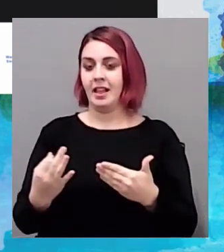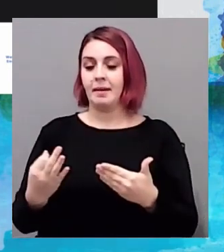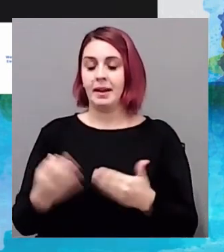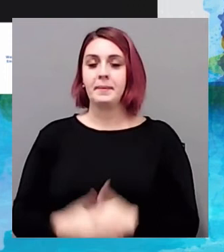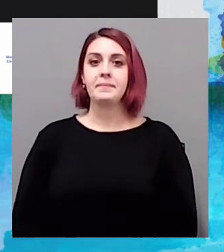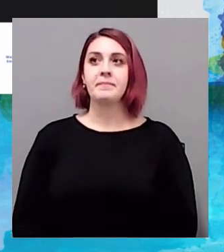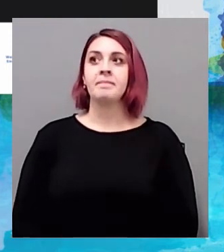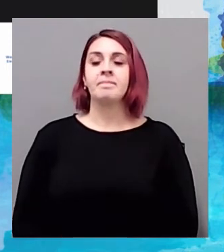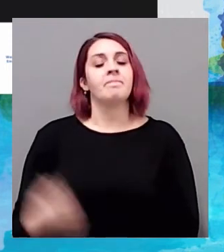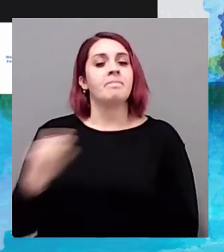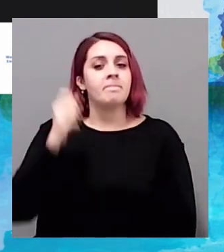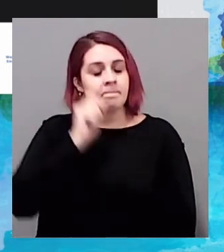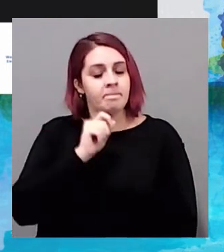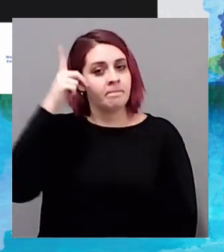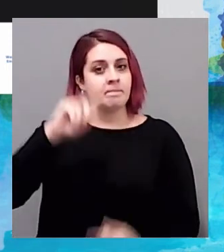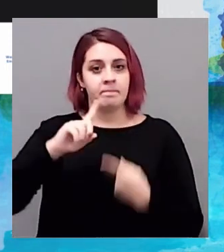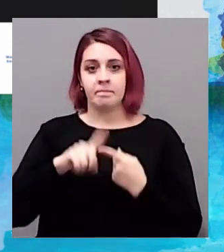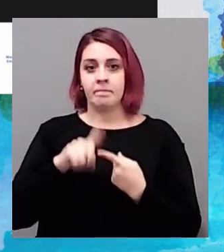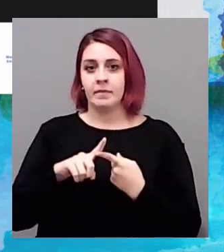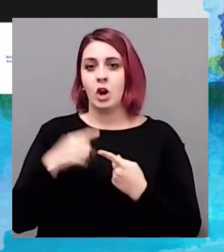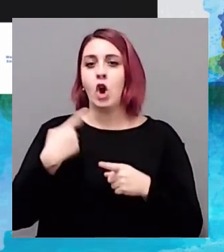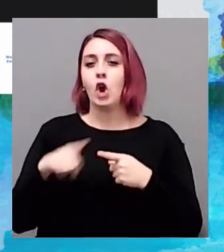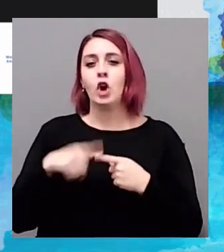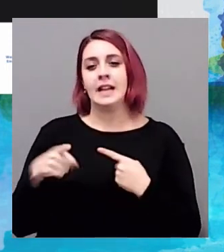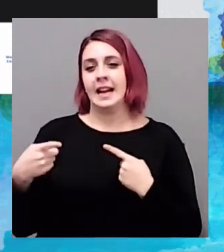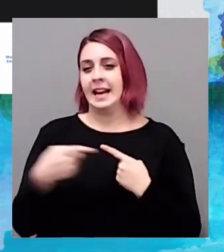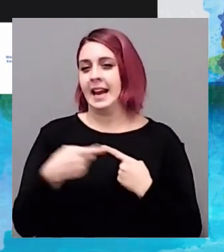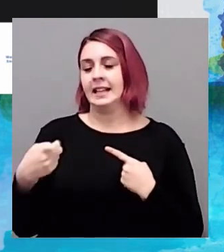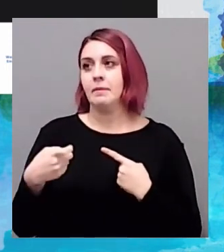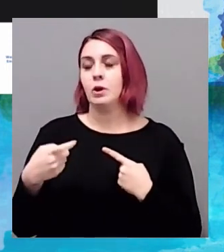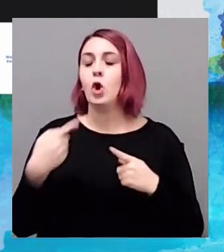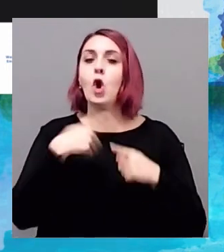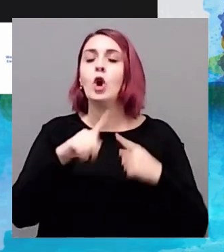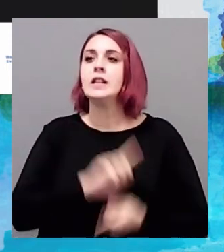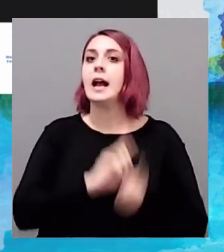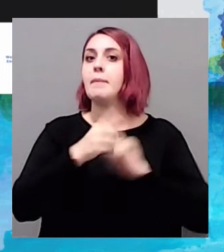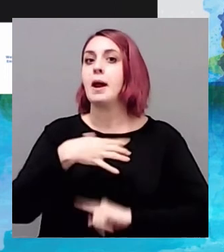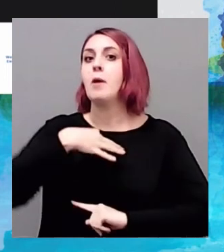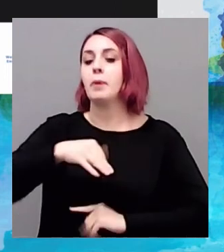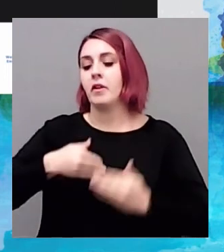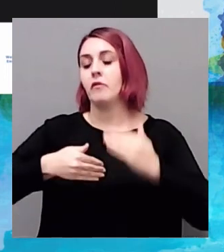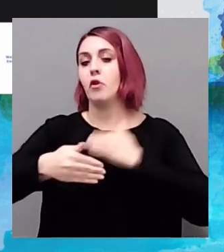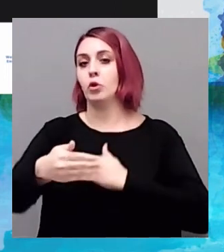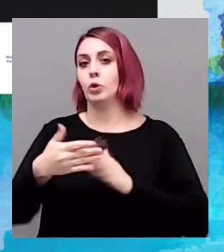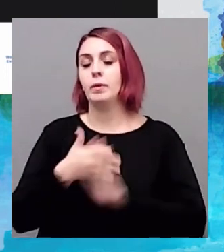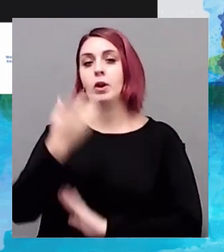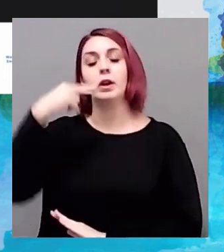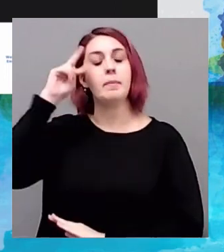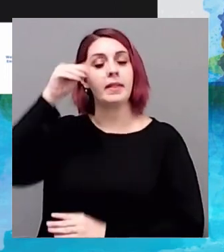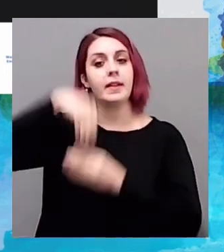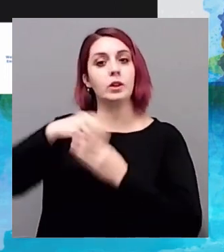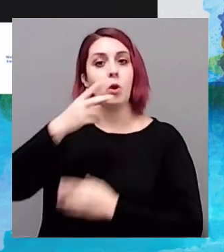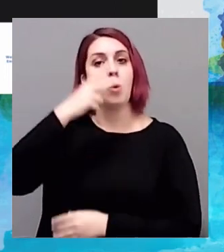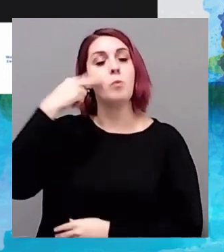develop these ideas? We have to look at what can be changed for the better, first of all. So look at the different things